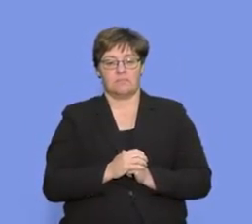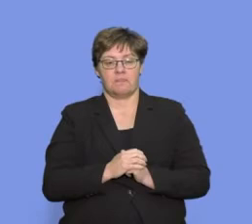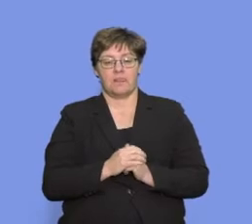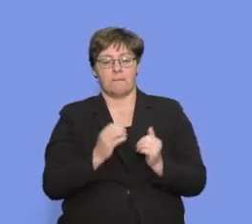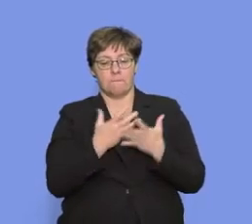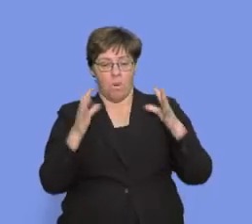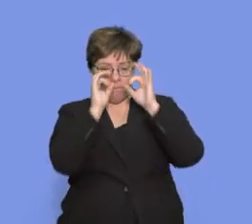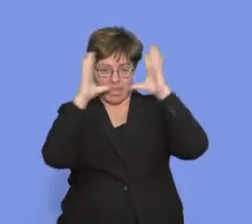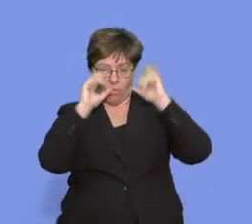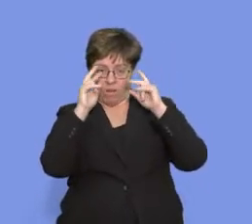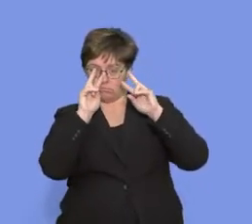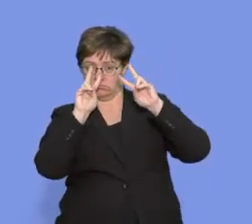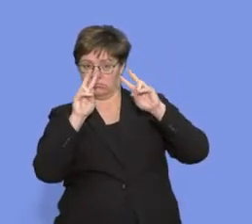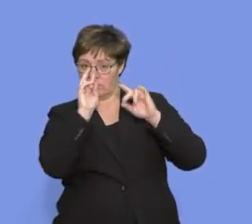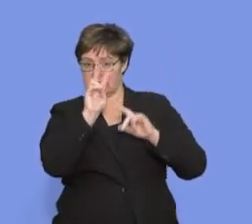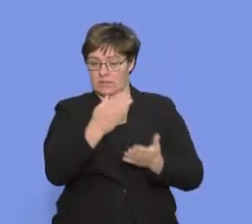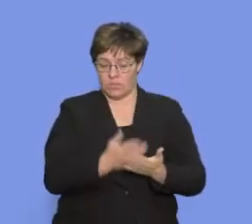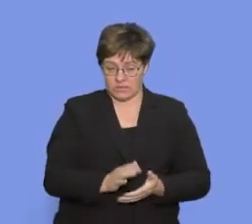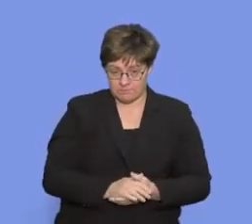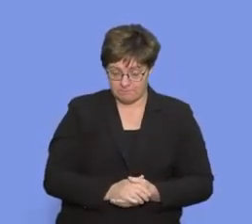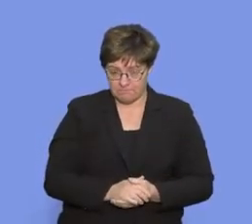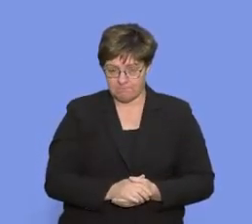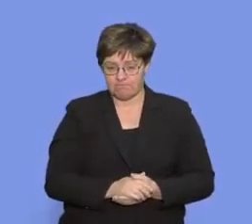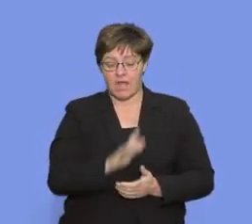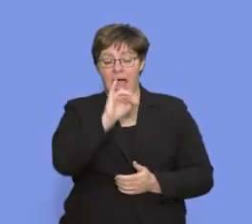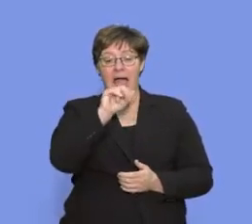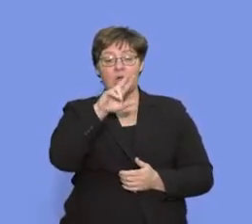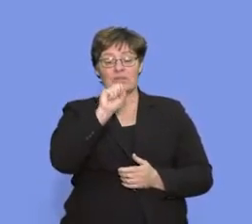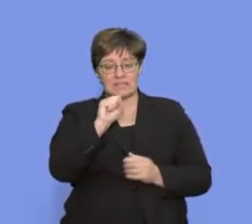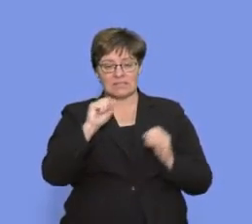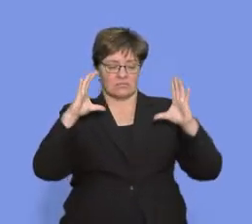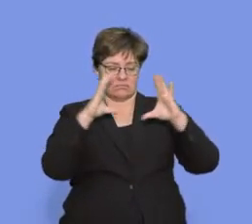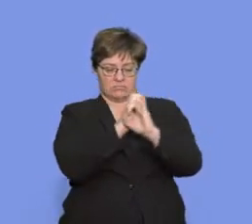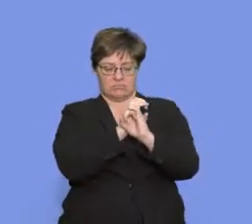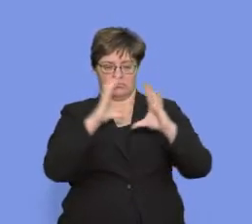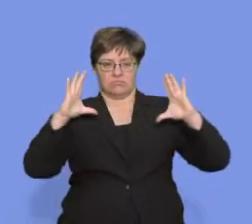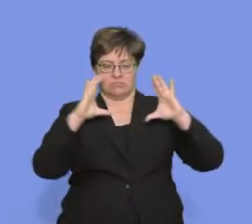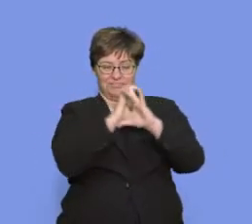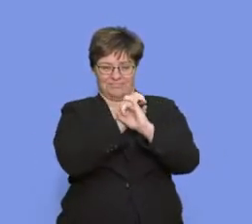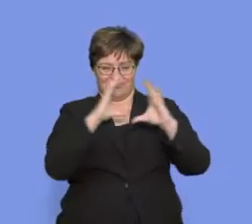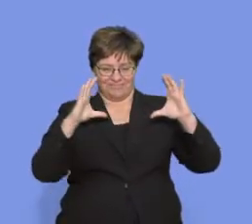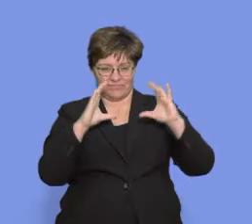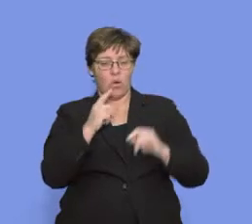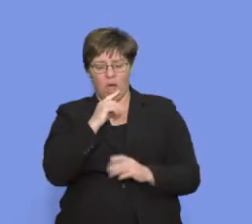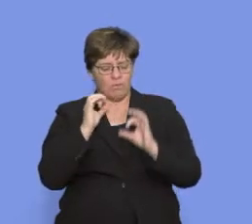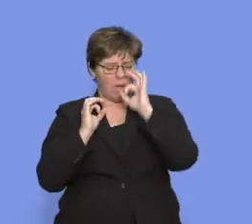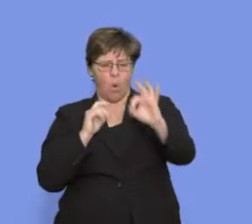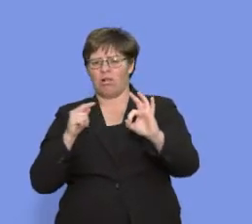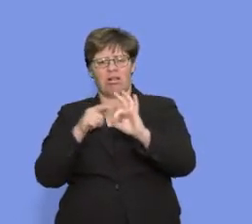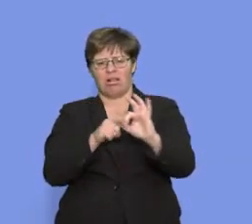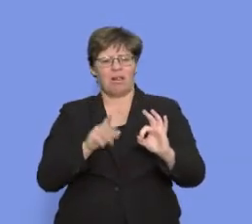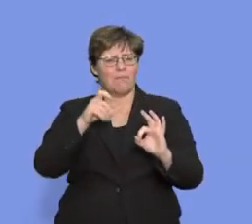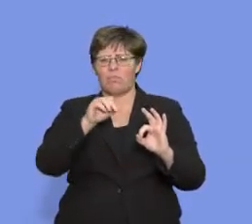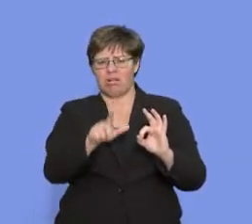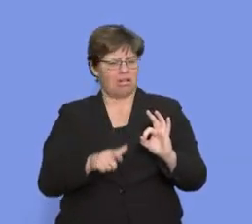right? So it becomes bigger, right? And the iris is the one that controls the amount of light, because remember, this is a